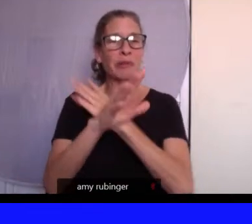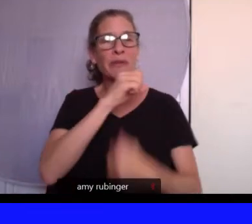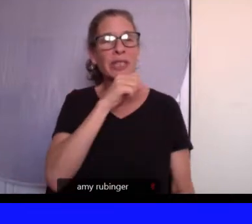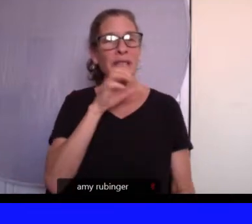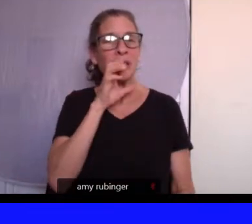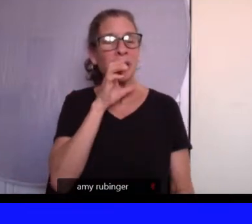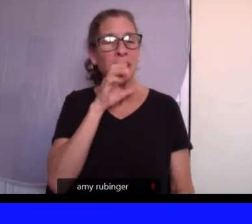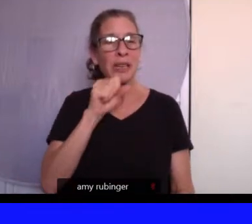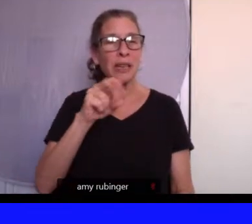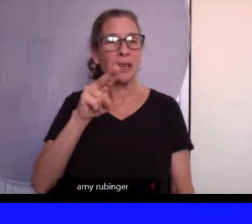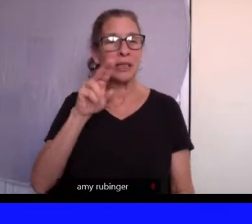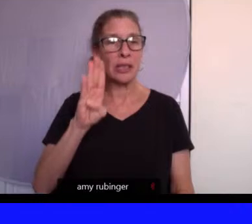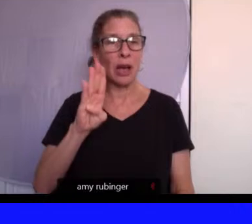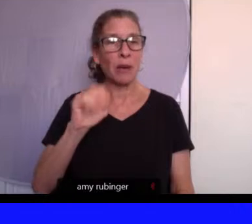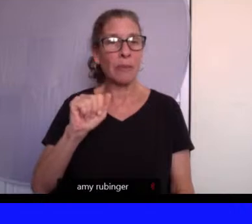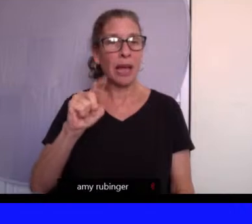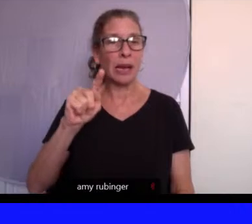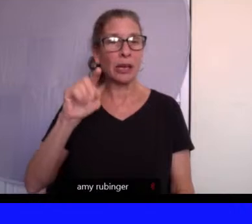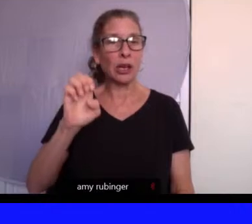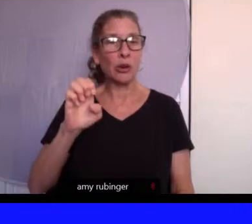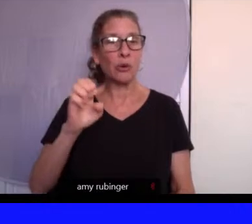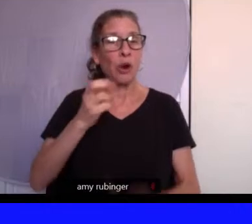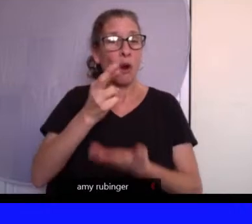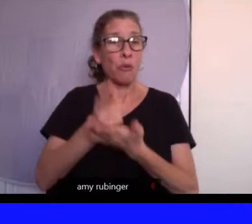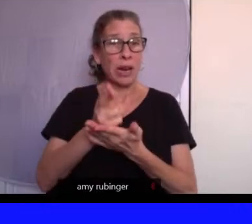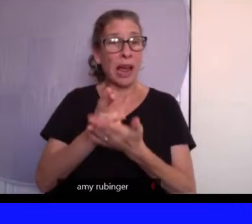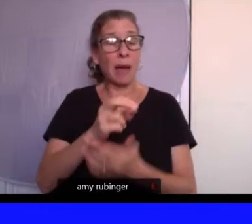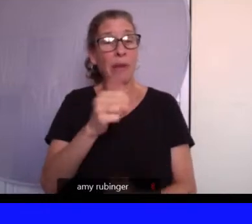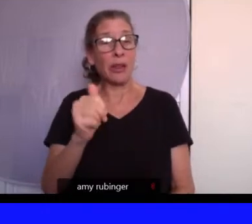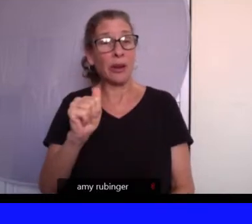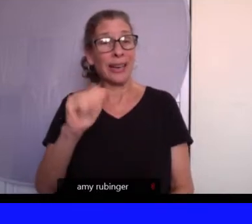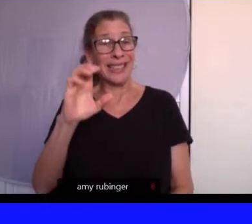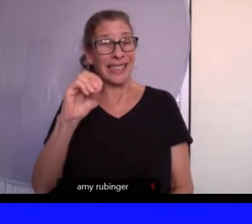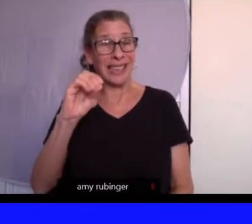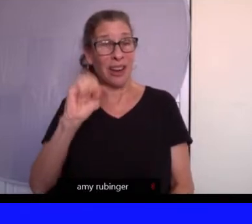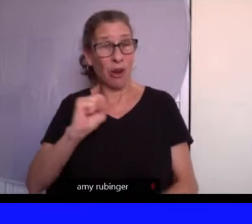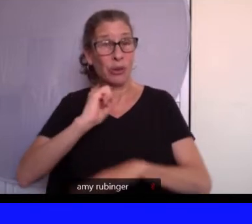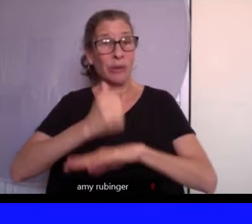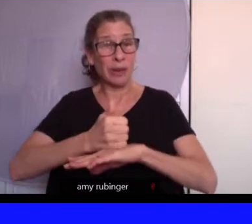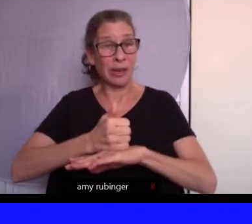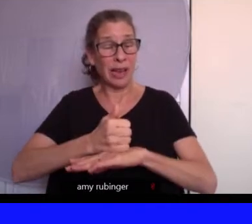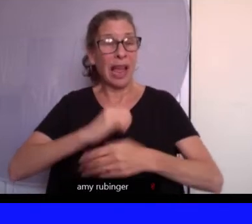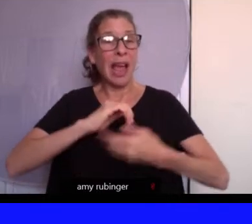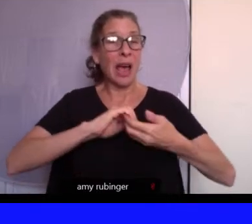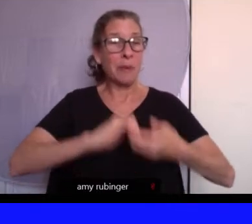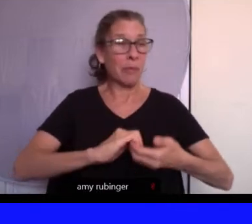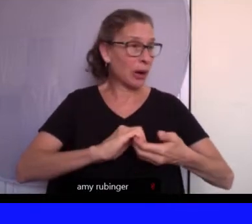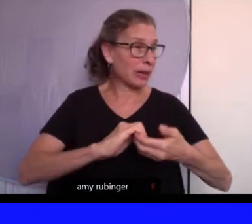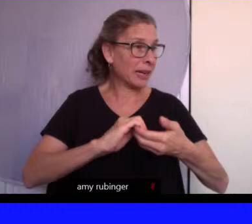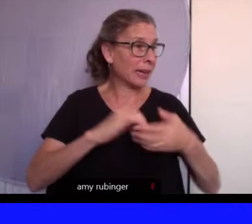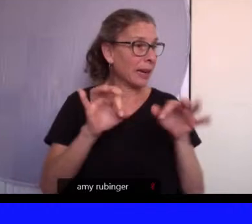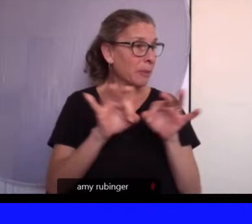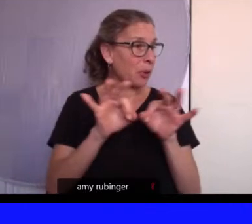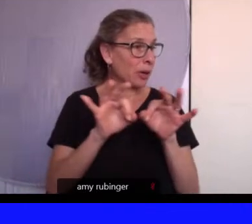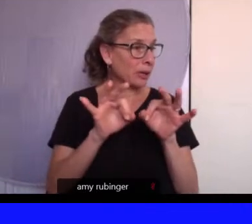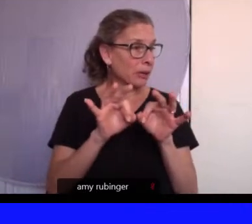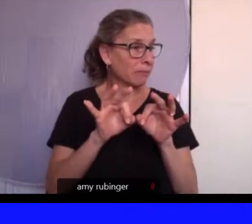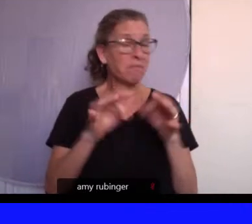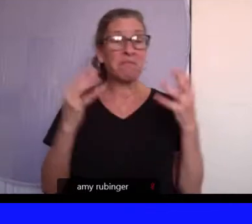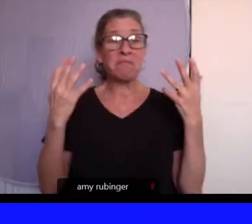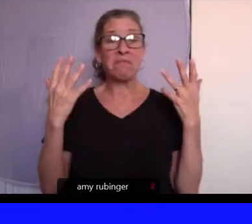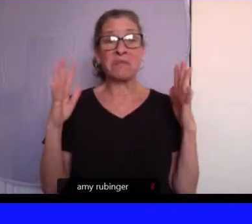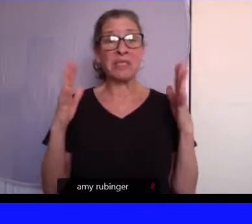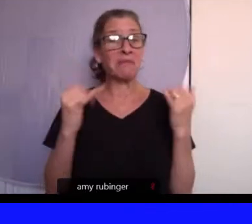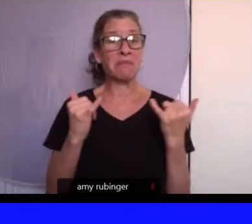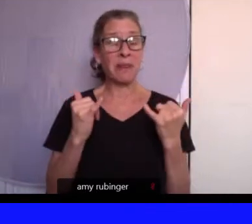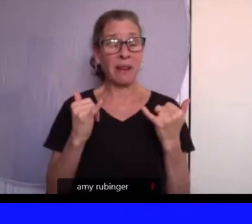ACO is doing a wonderful job, and COVID has been tough. And I know that when you're in front of this audience, you want